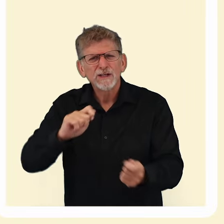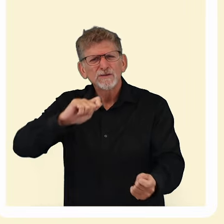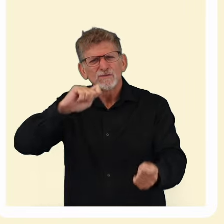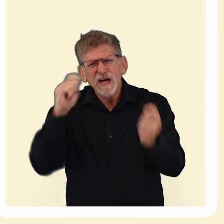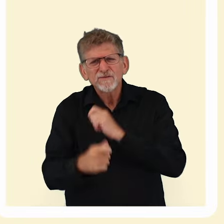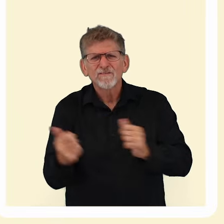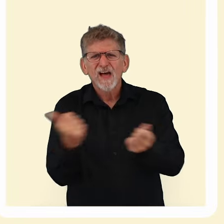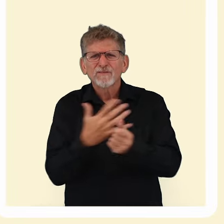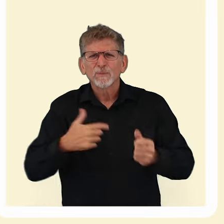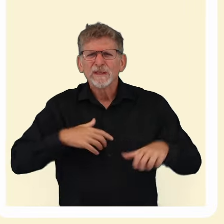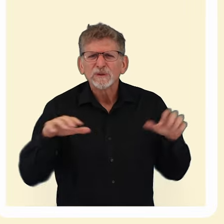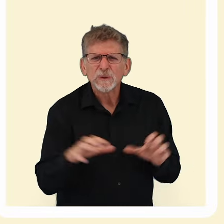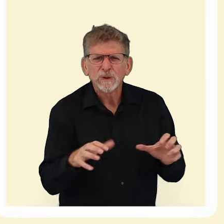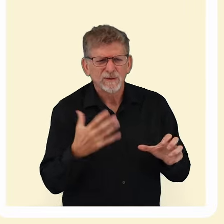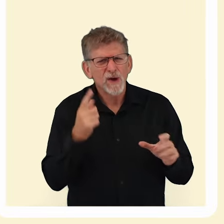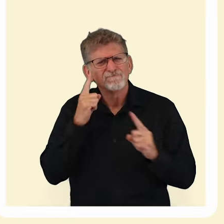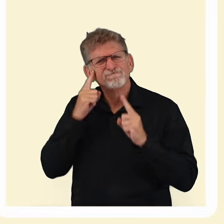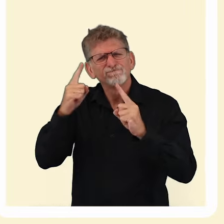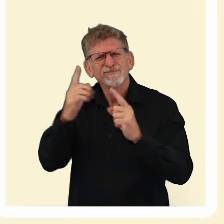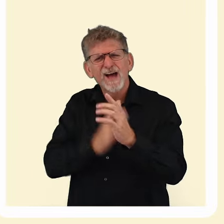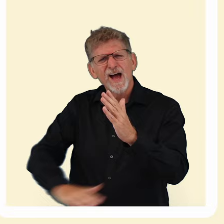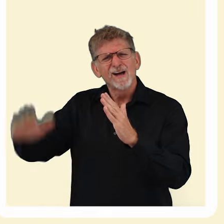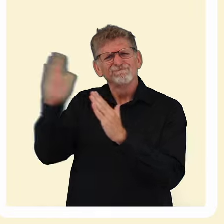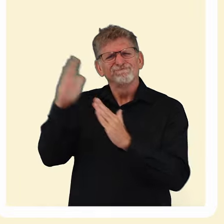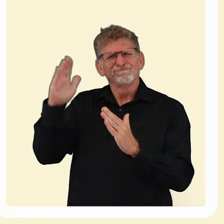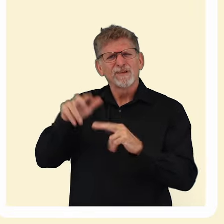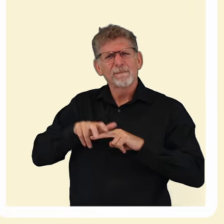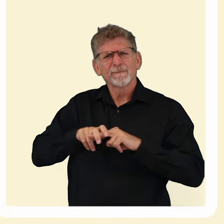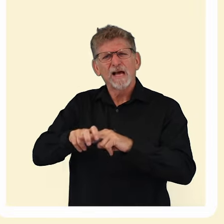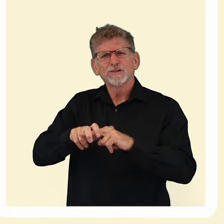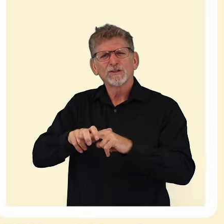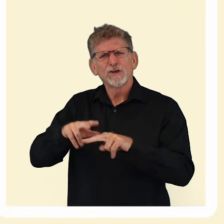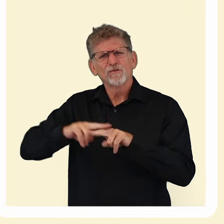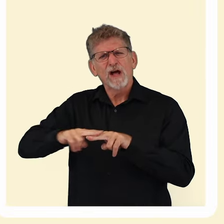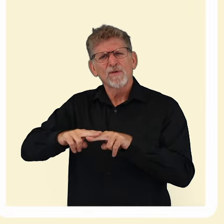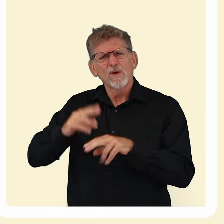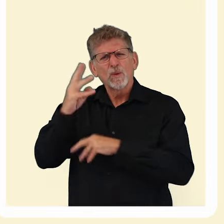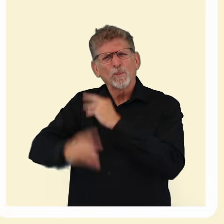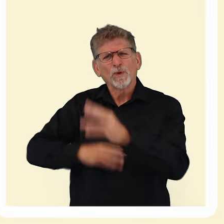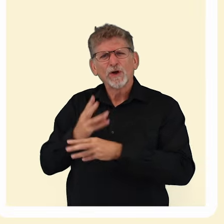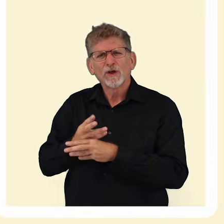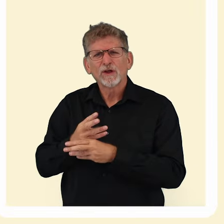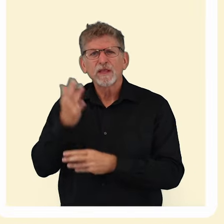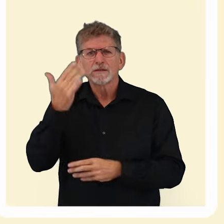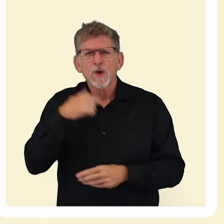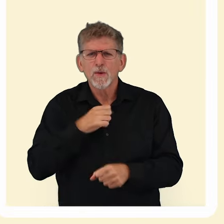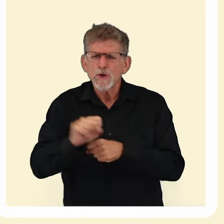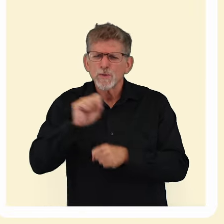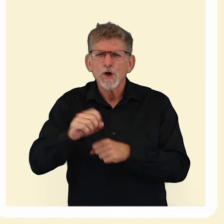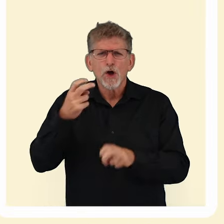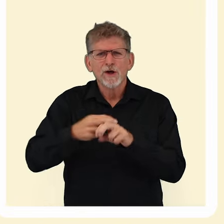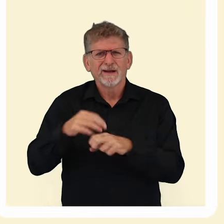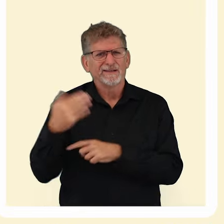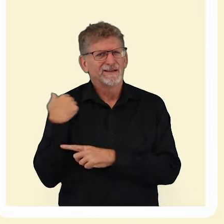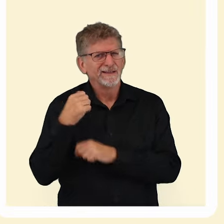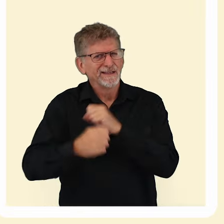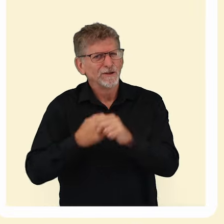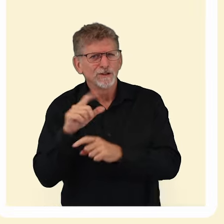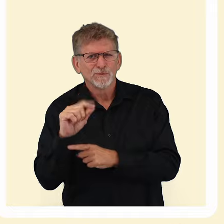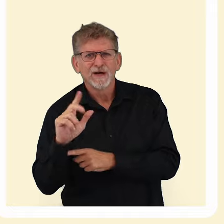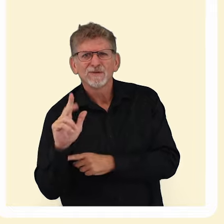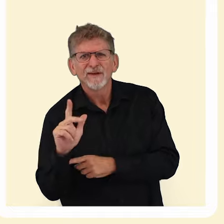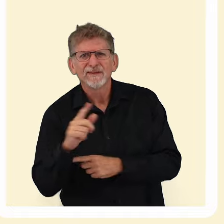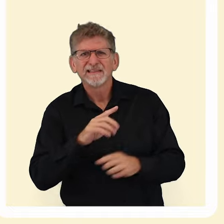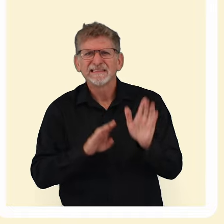in the world. That's why we worked hard in 2023 on the development of VIAction 2030. And to